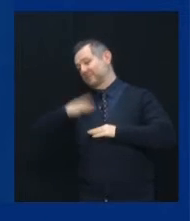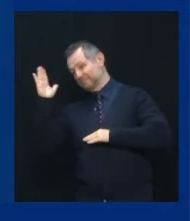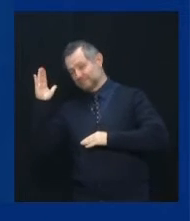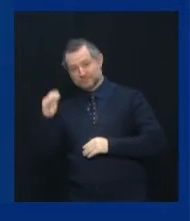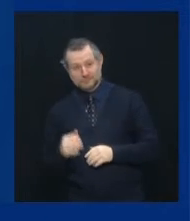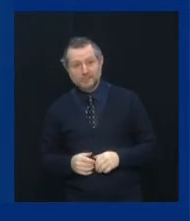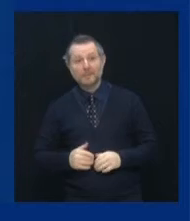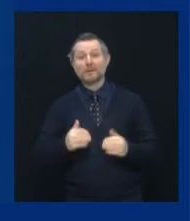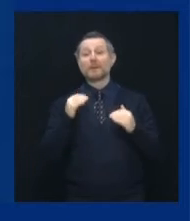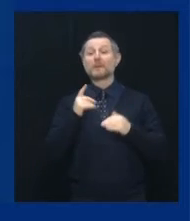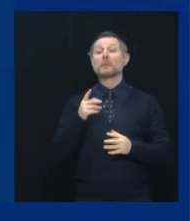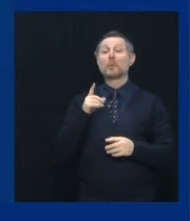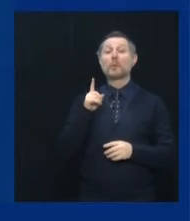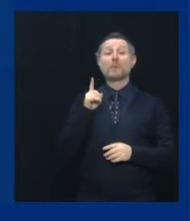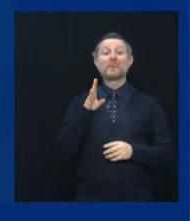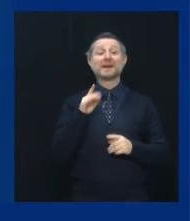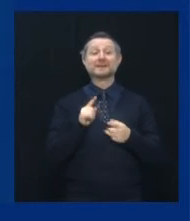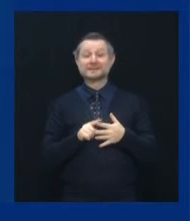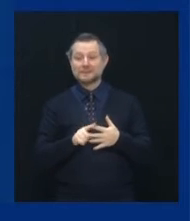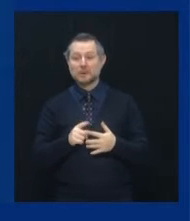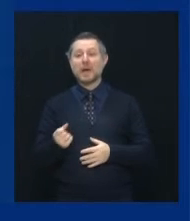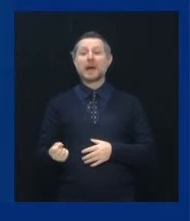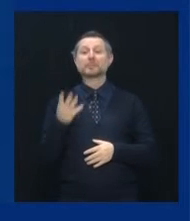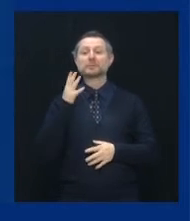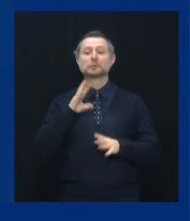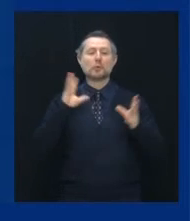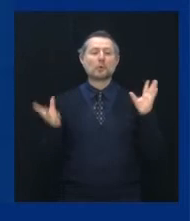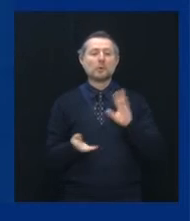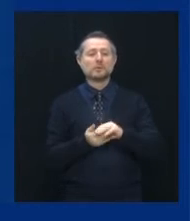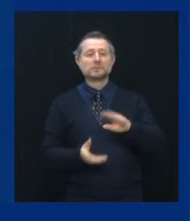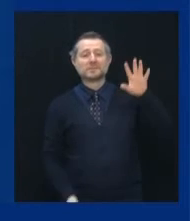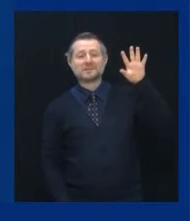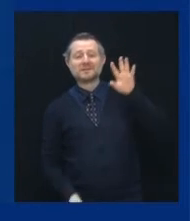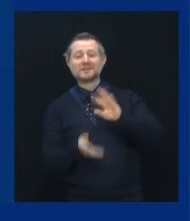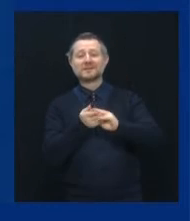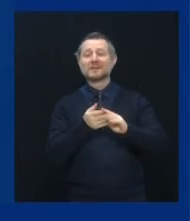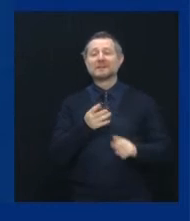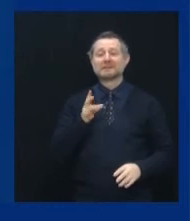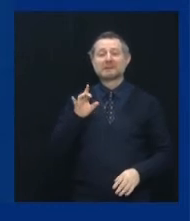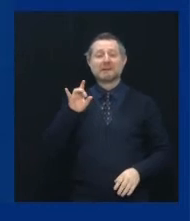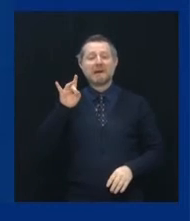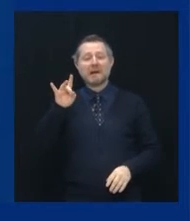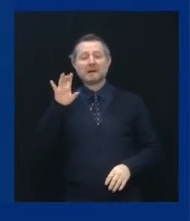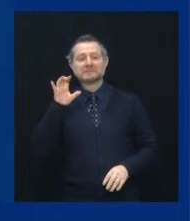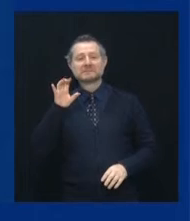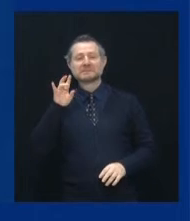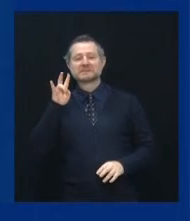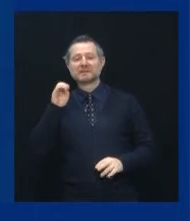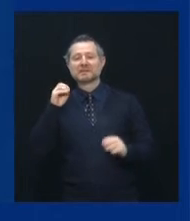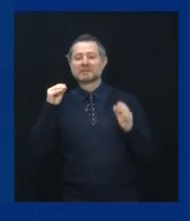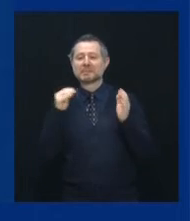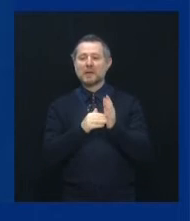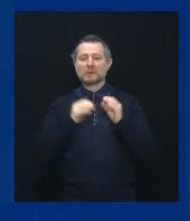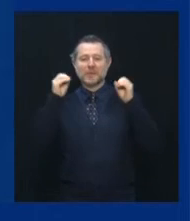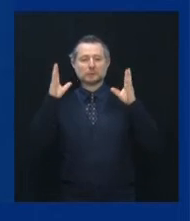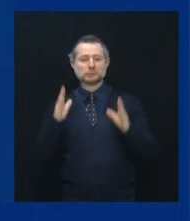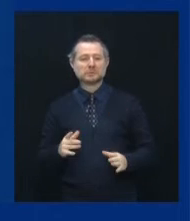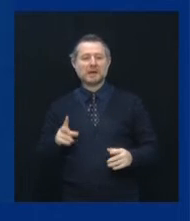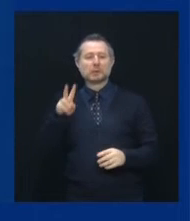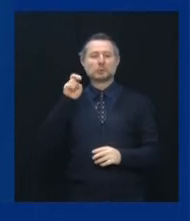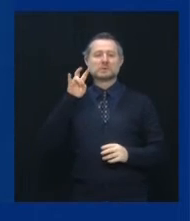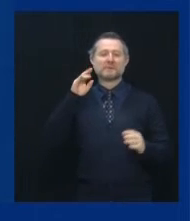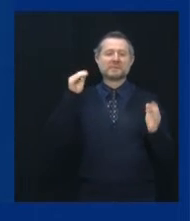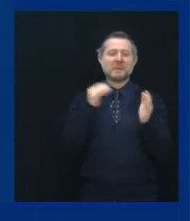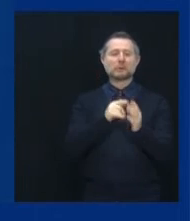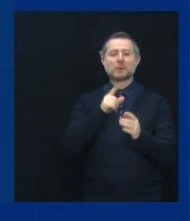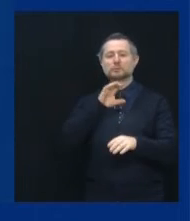1B, just to give you an idea of the numbers, there are about 870,000 teachers, 200,000 first responders, 100,000